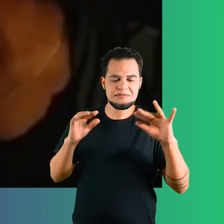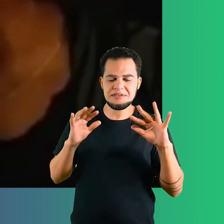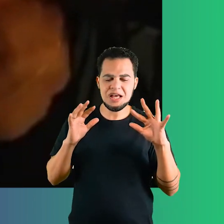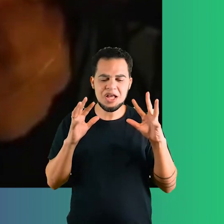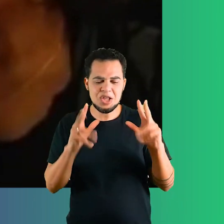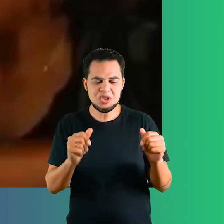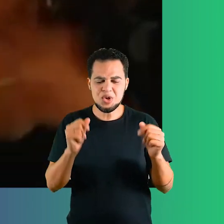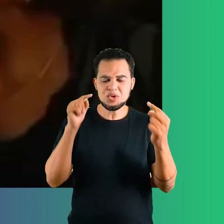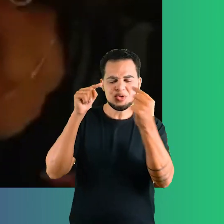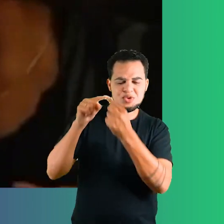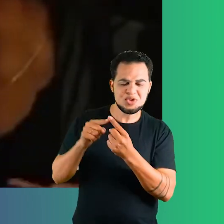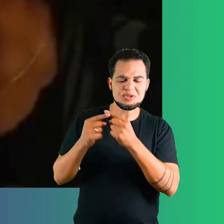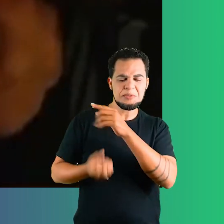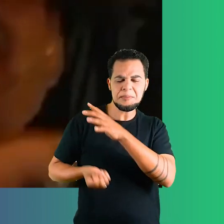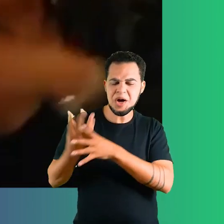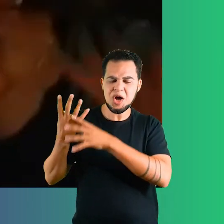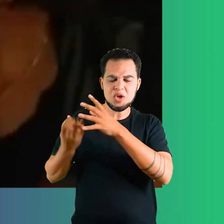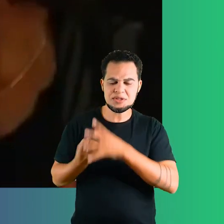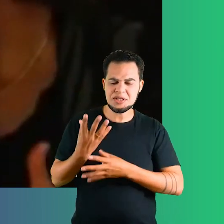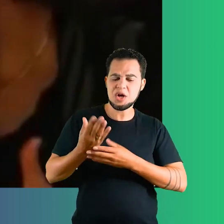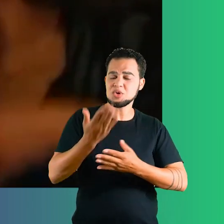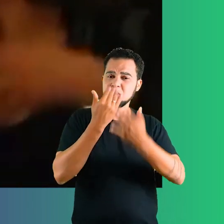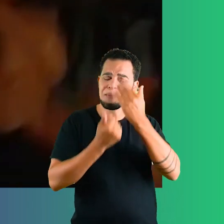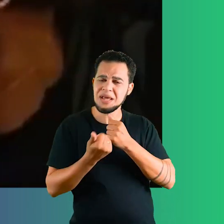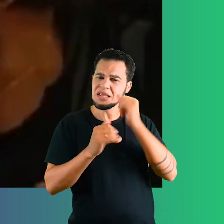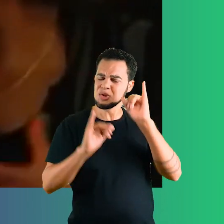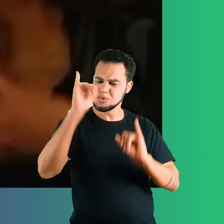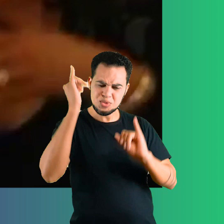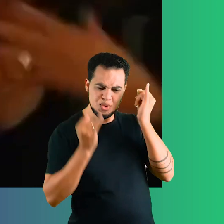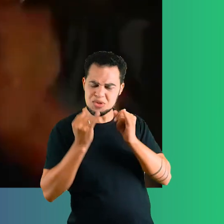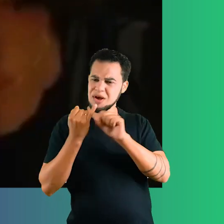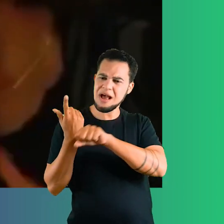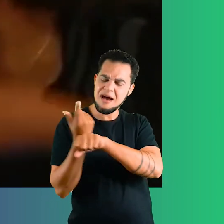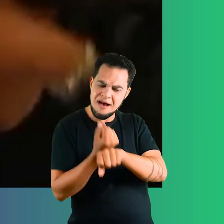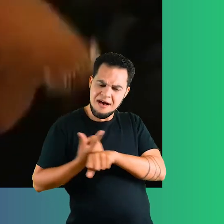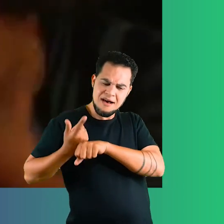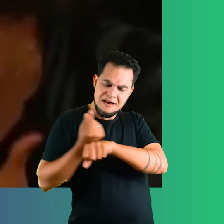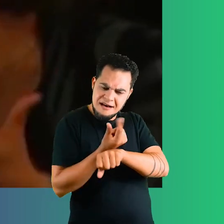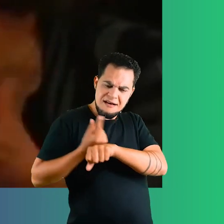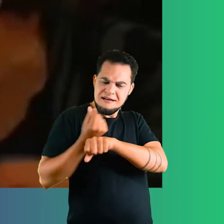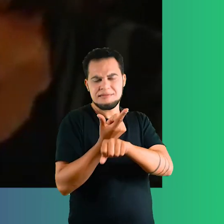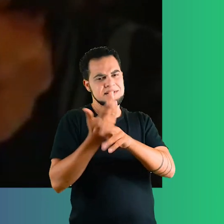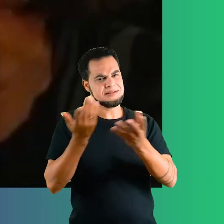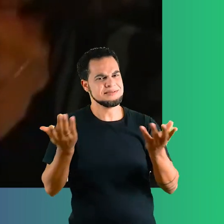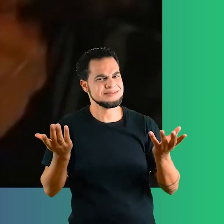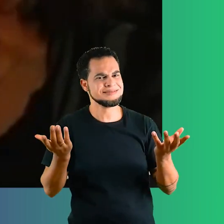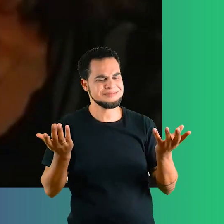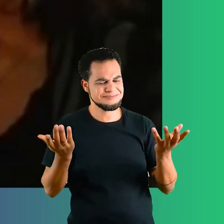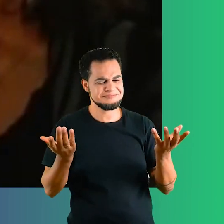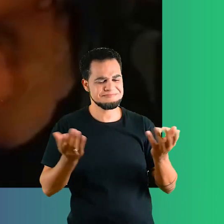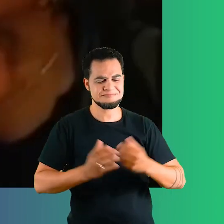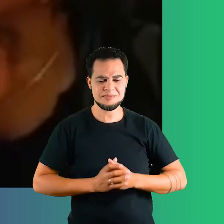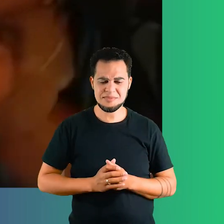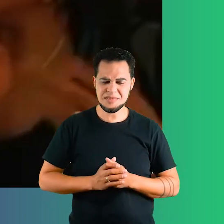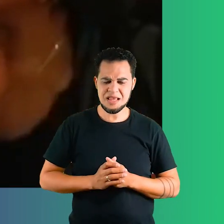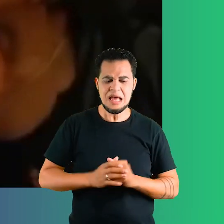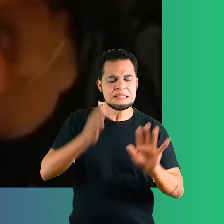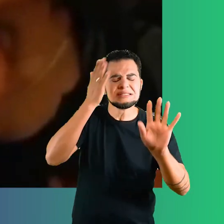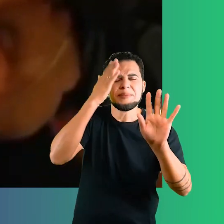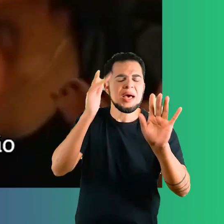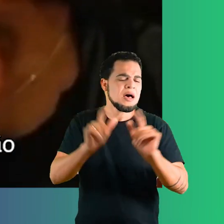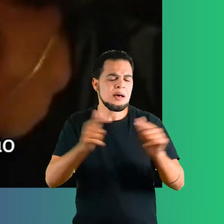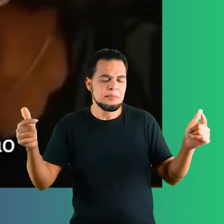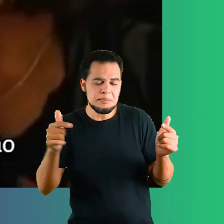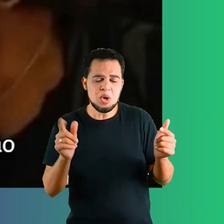challenging the whole capitalist industrial form of food production. You know, most